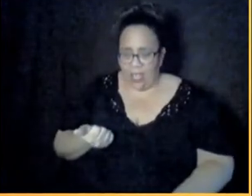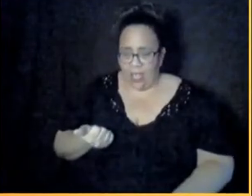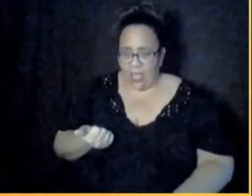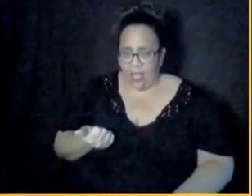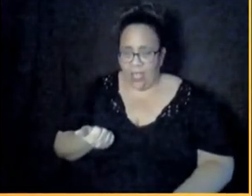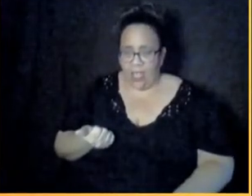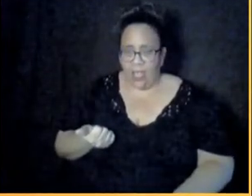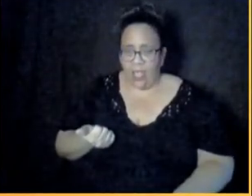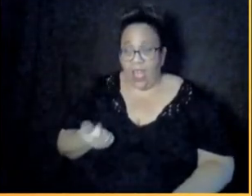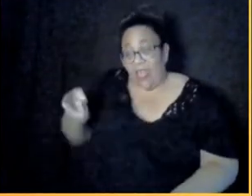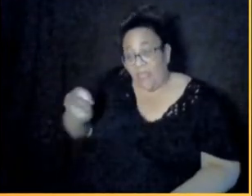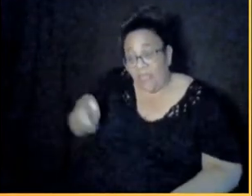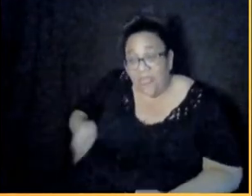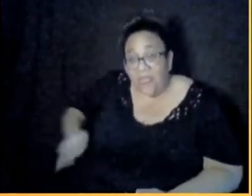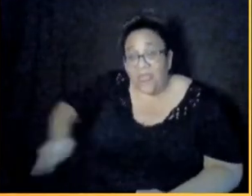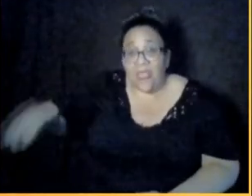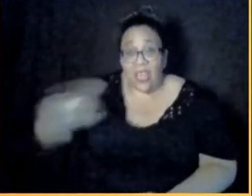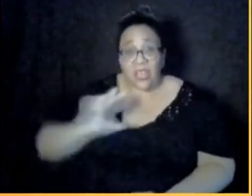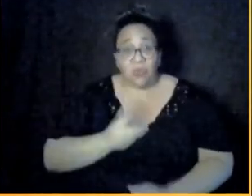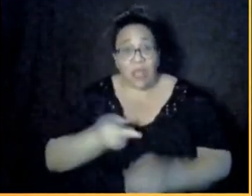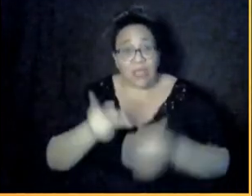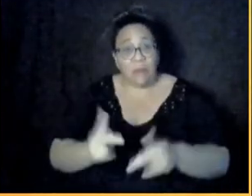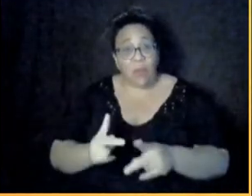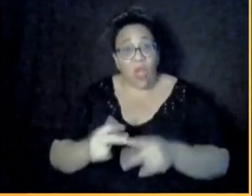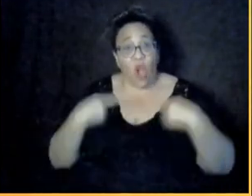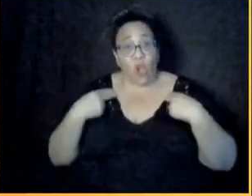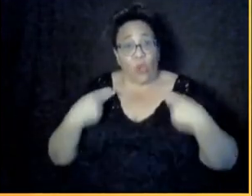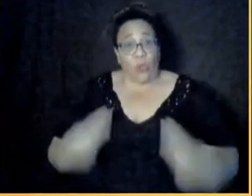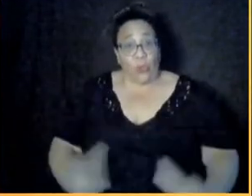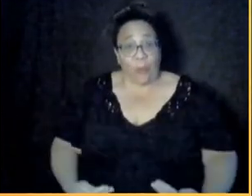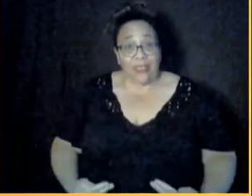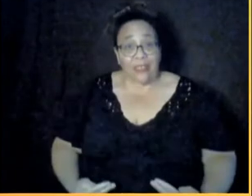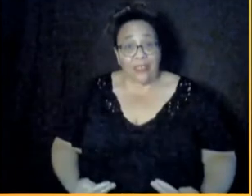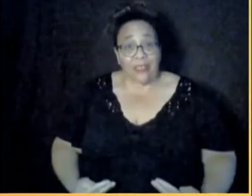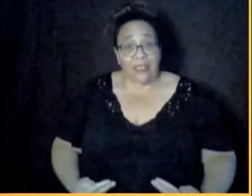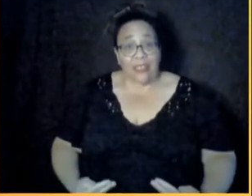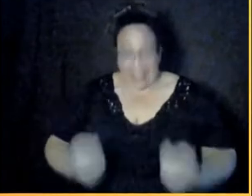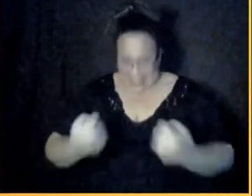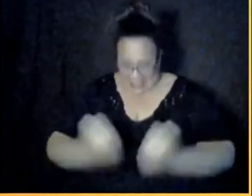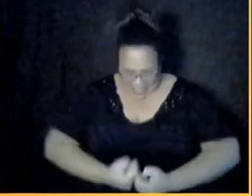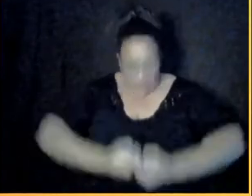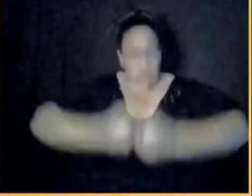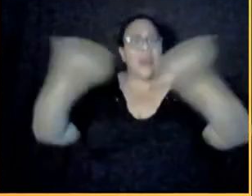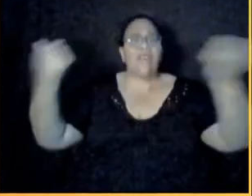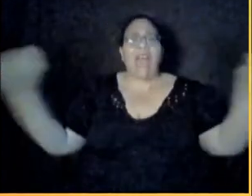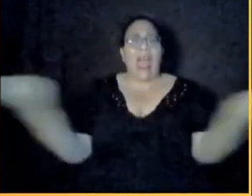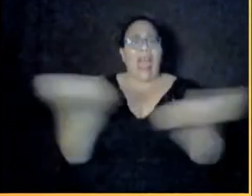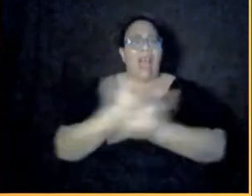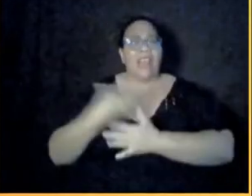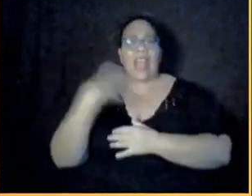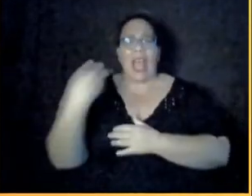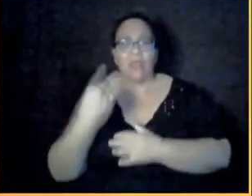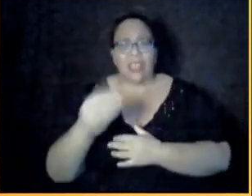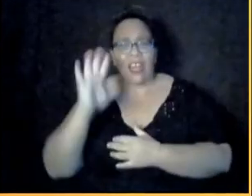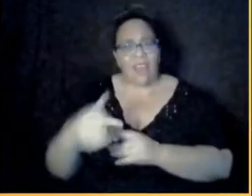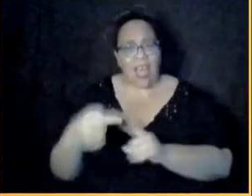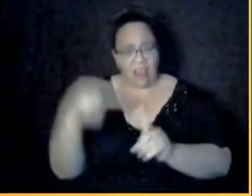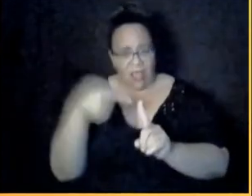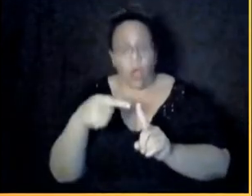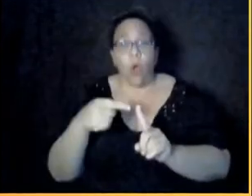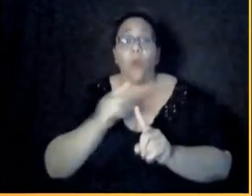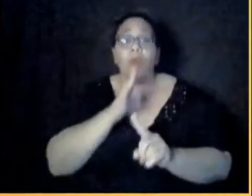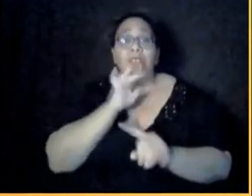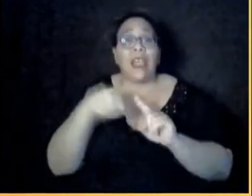These are humans we're talking about. Like scratch everything that you're, everything else. We're talking about human being